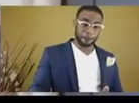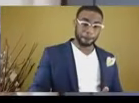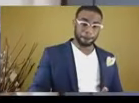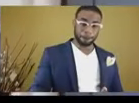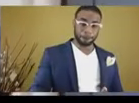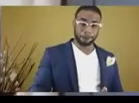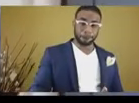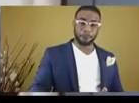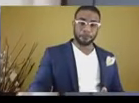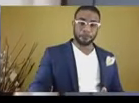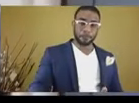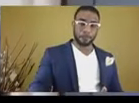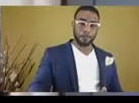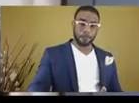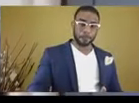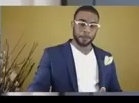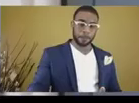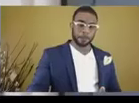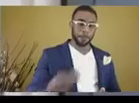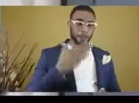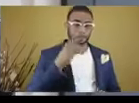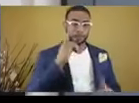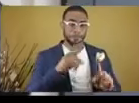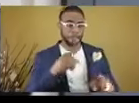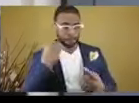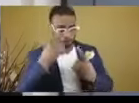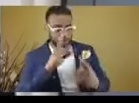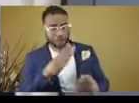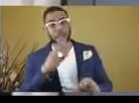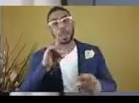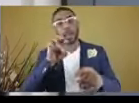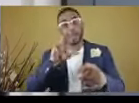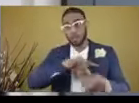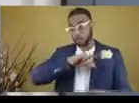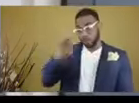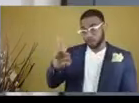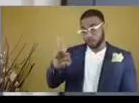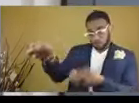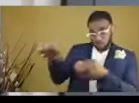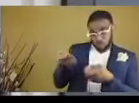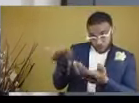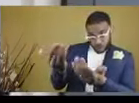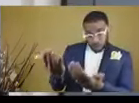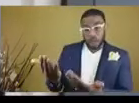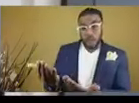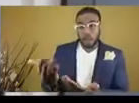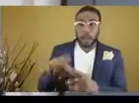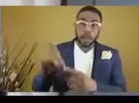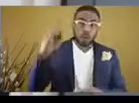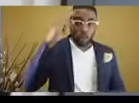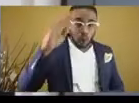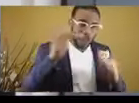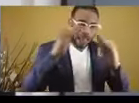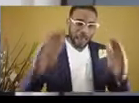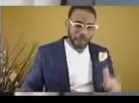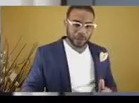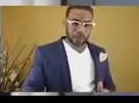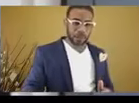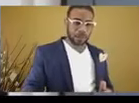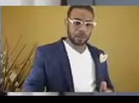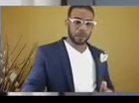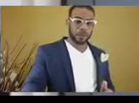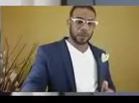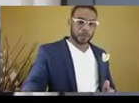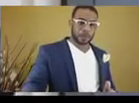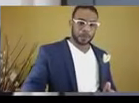Thank you for your answer, your thoughtful answer. Deborah, I want to bring you in now. As you know, housing as a human rights issue has